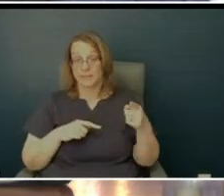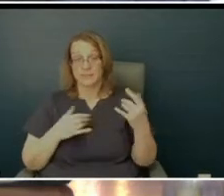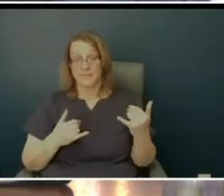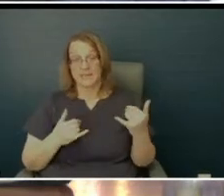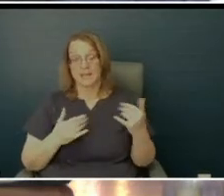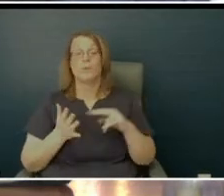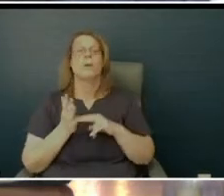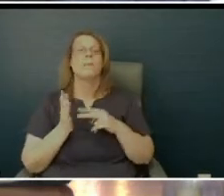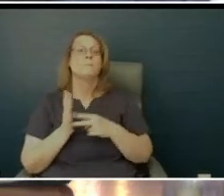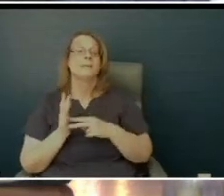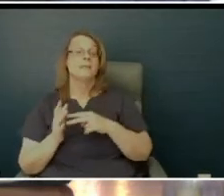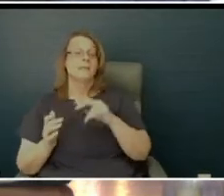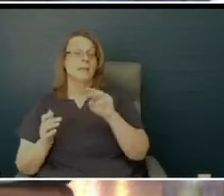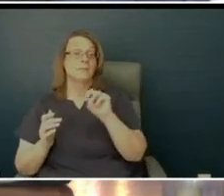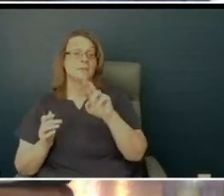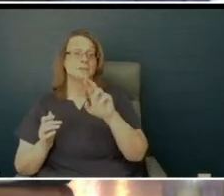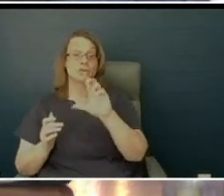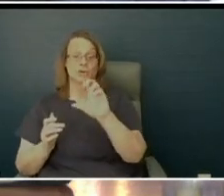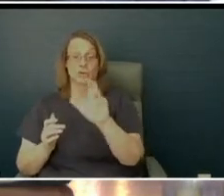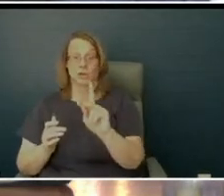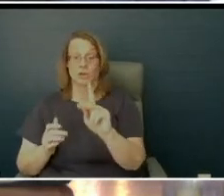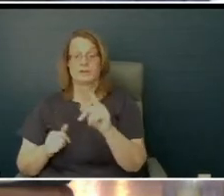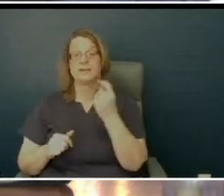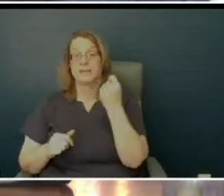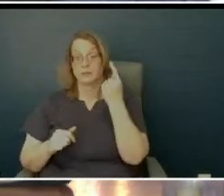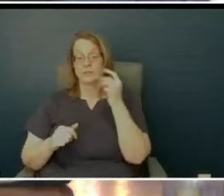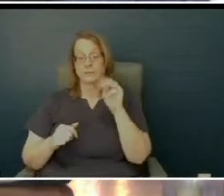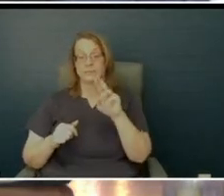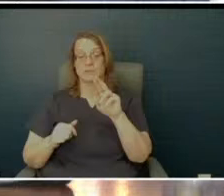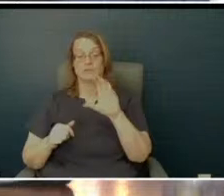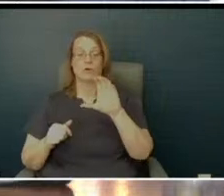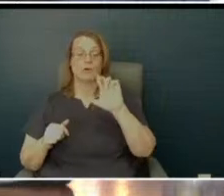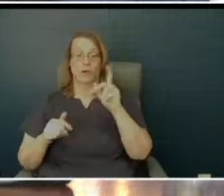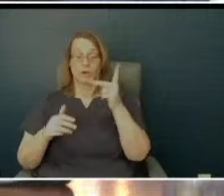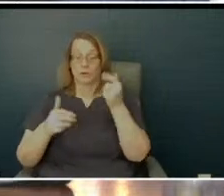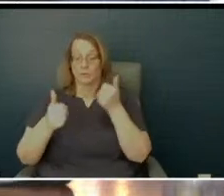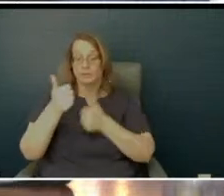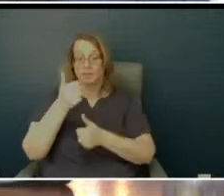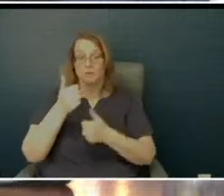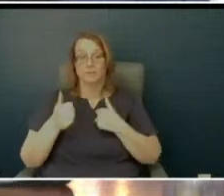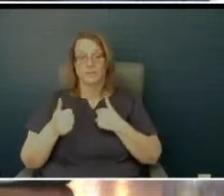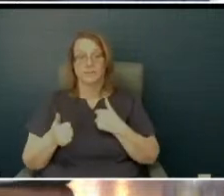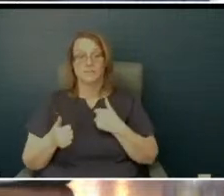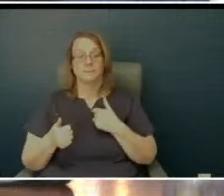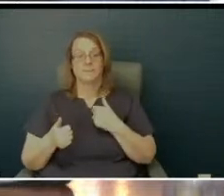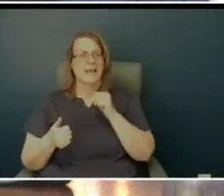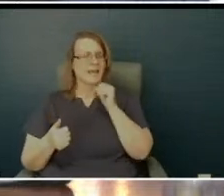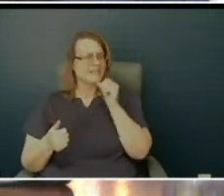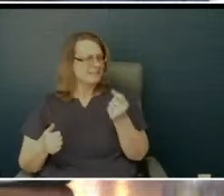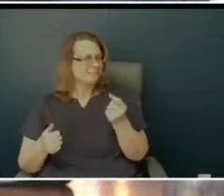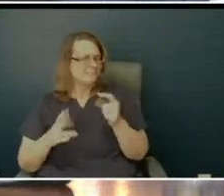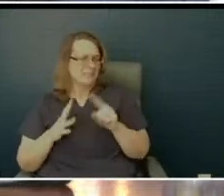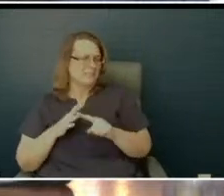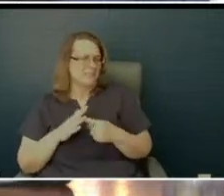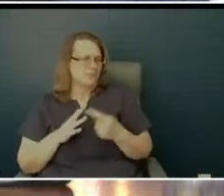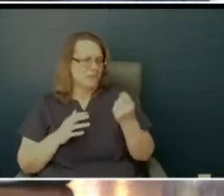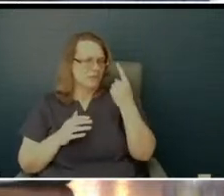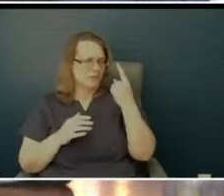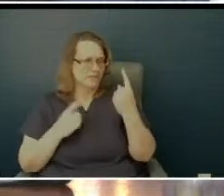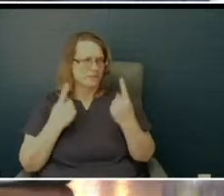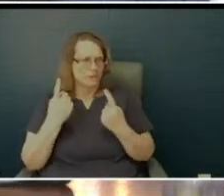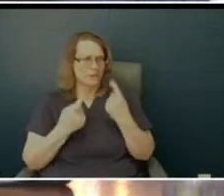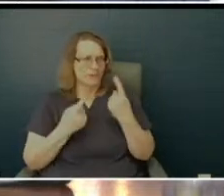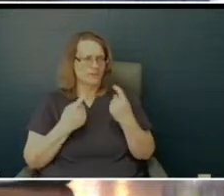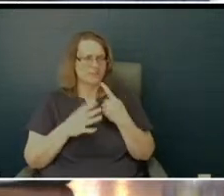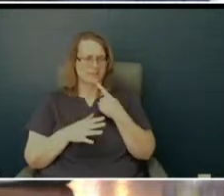Clark. And he understood that Mr. Clark reported to me. And I didn't initially understand the question. I said, Mr. President,